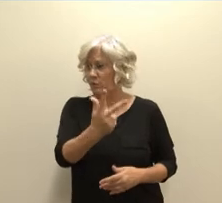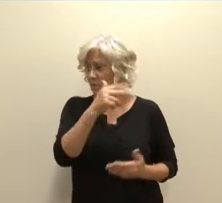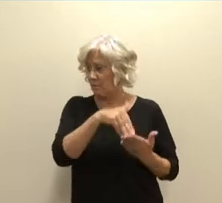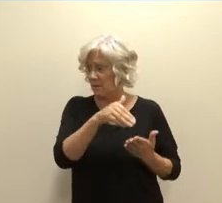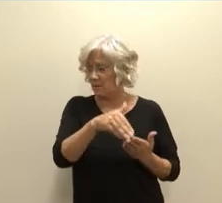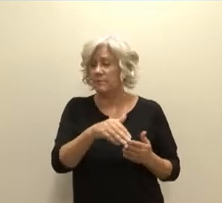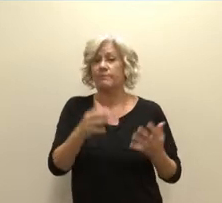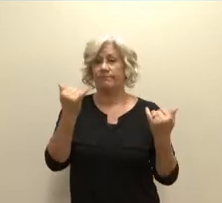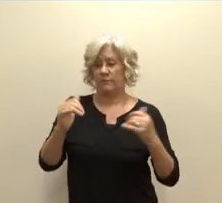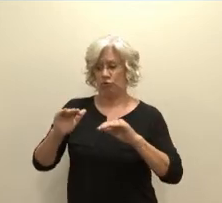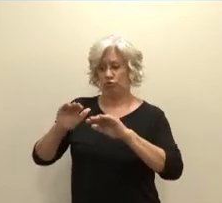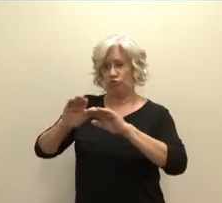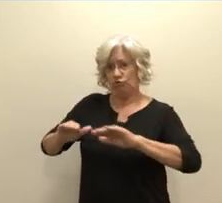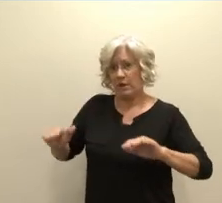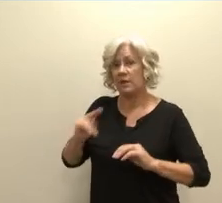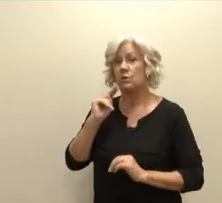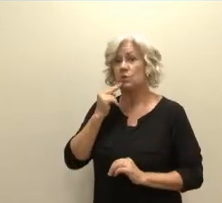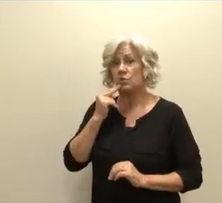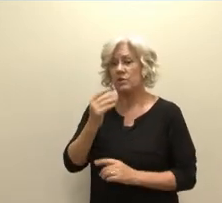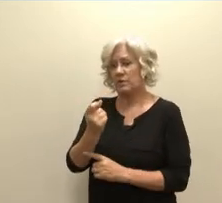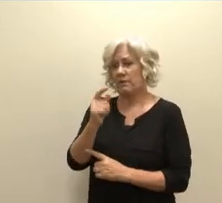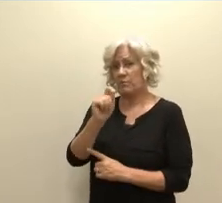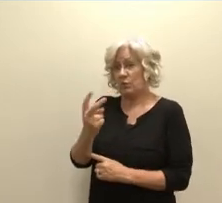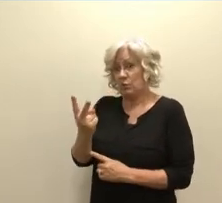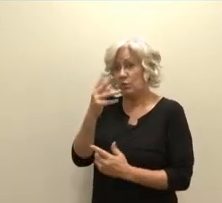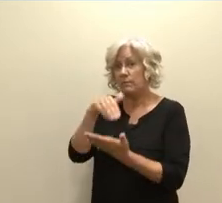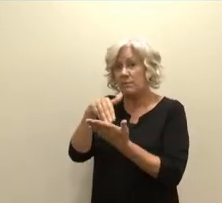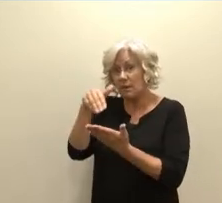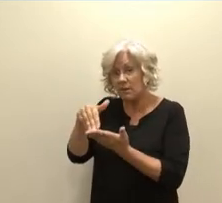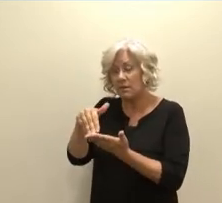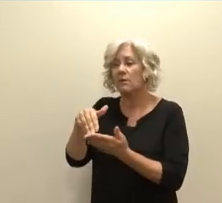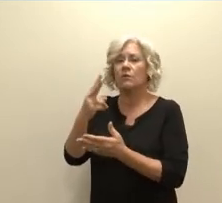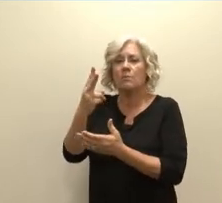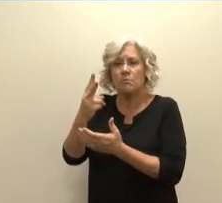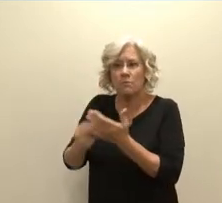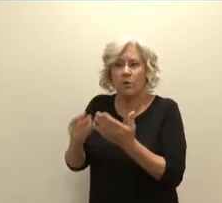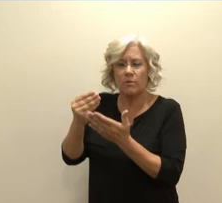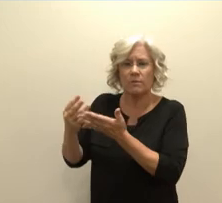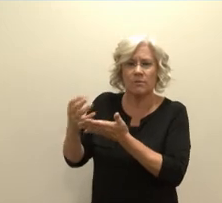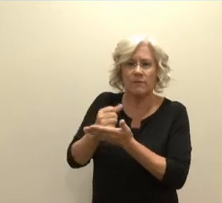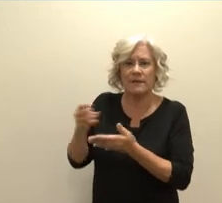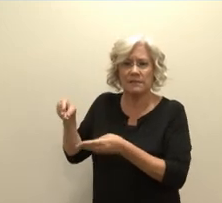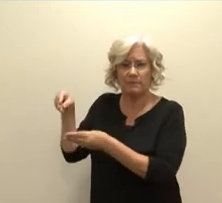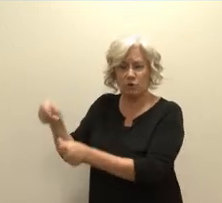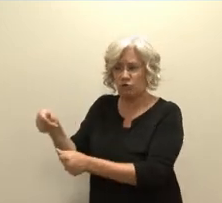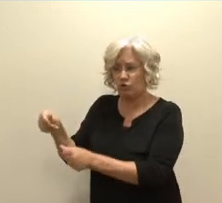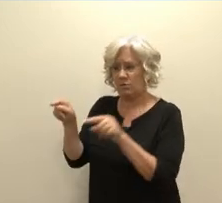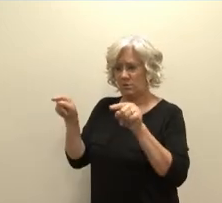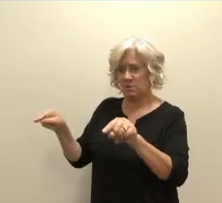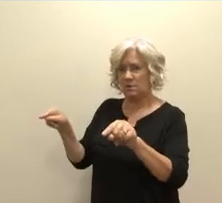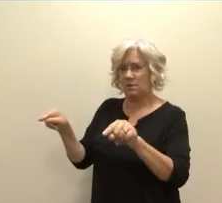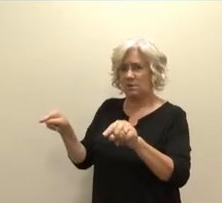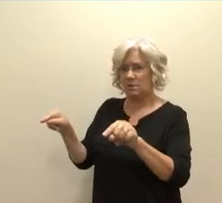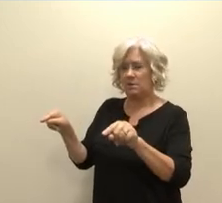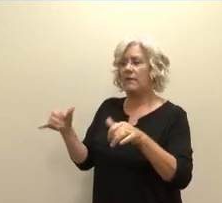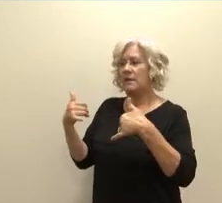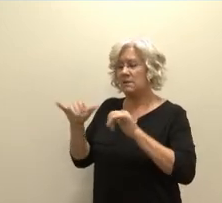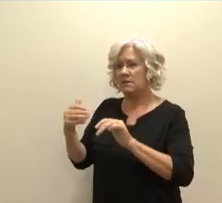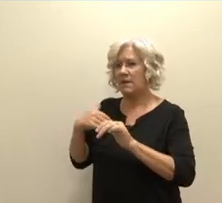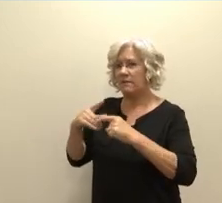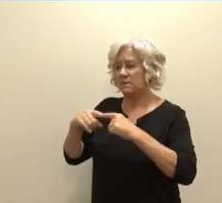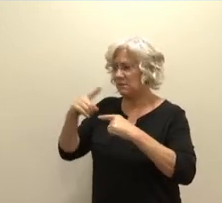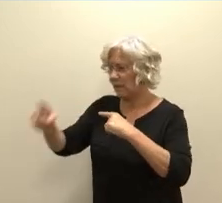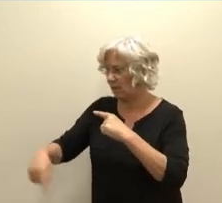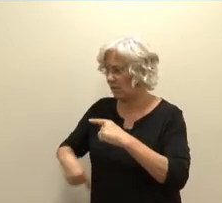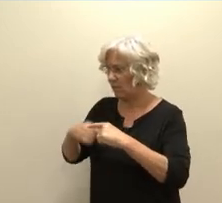fund, $11.2 million, both revenues and expenditures. Still have a sizable fund balance there that